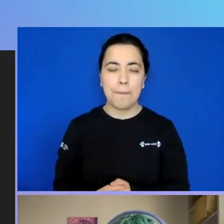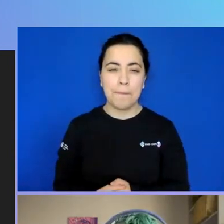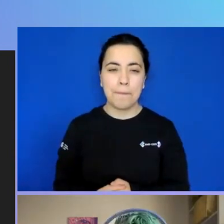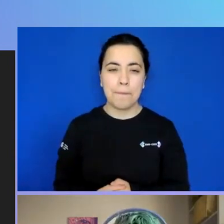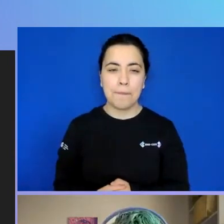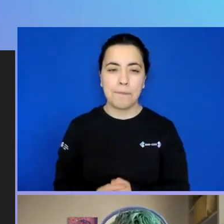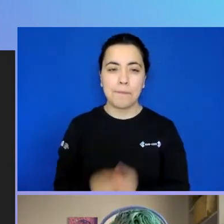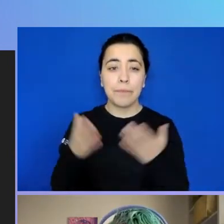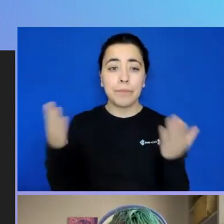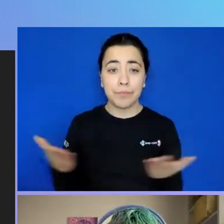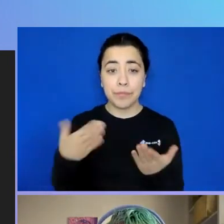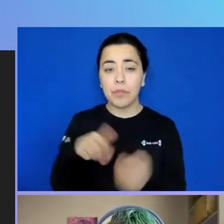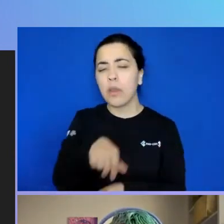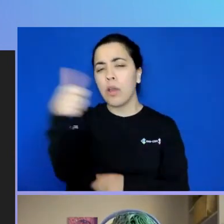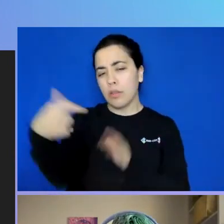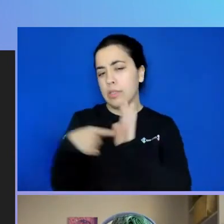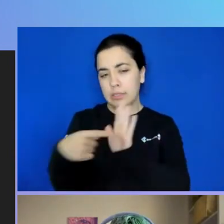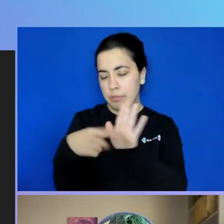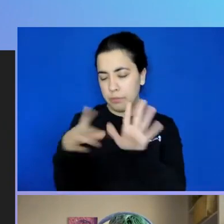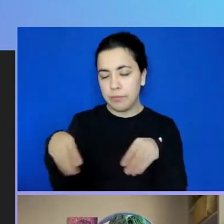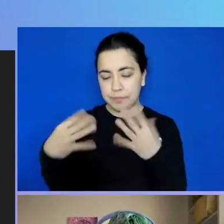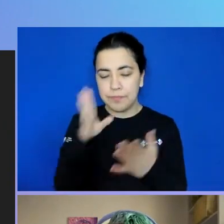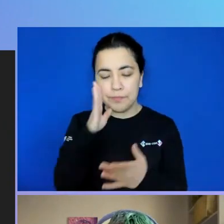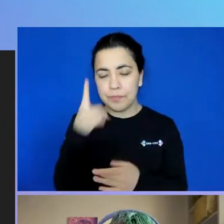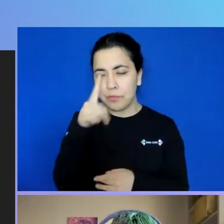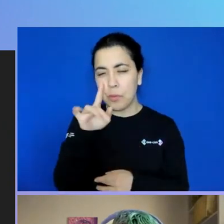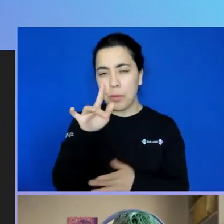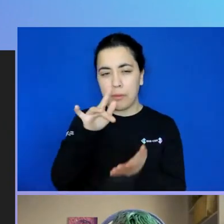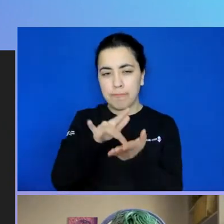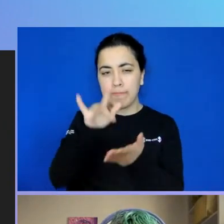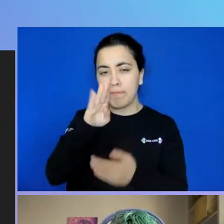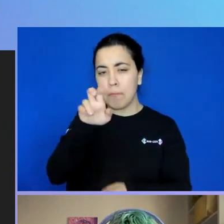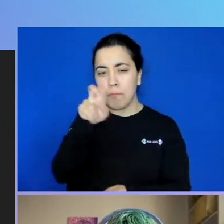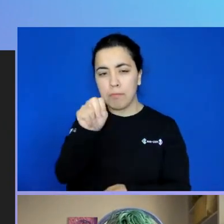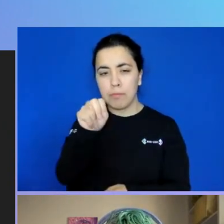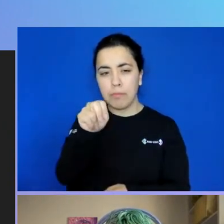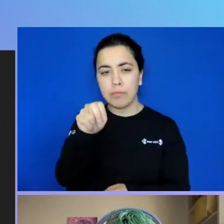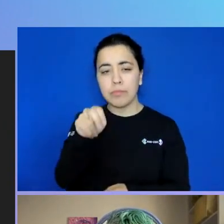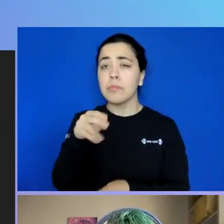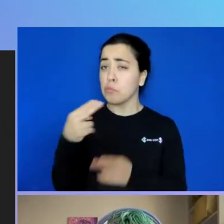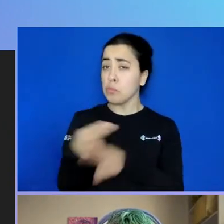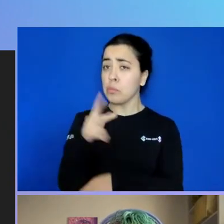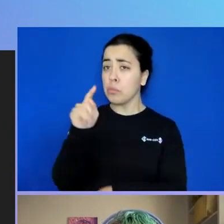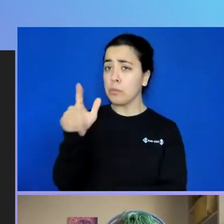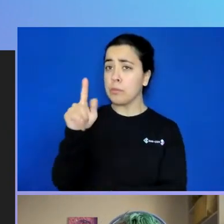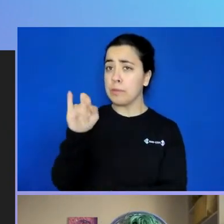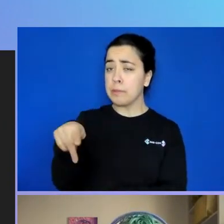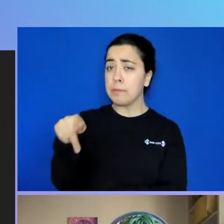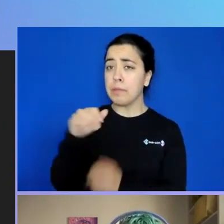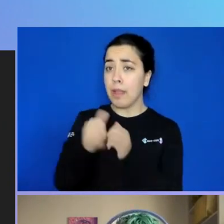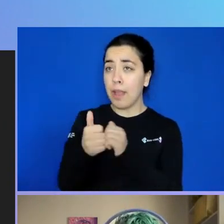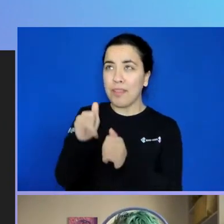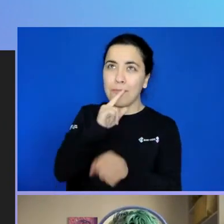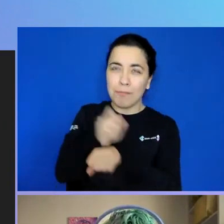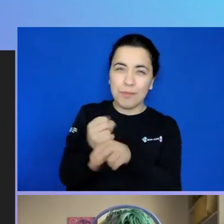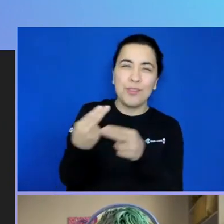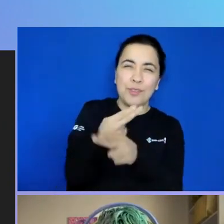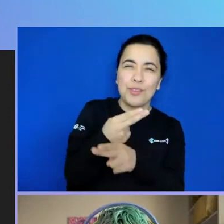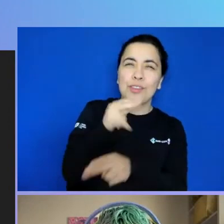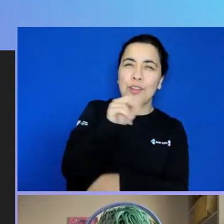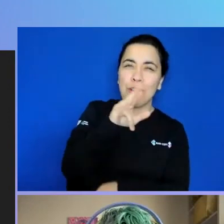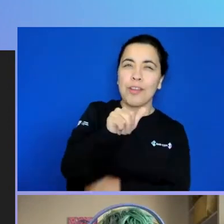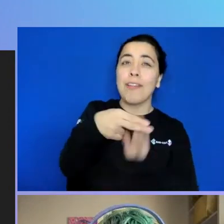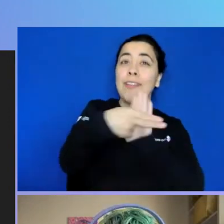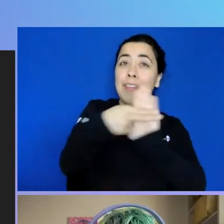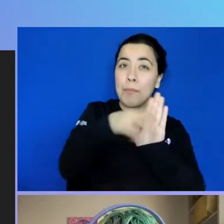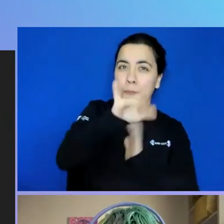But we do have another example of buttons on this site that use tooltips in a way that actually use the aria labeled by property